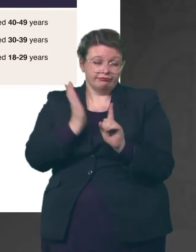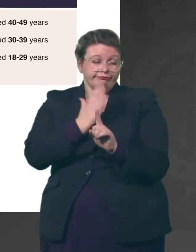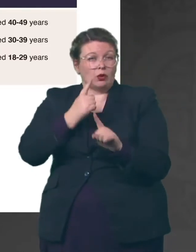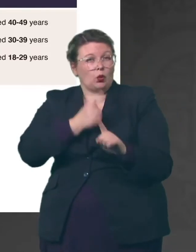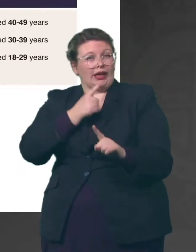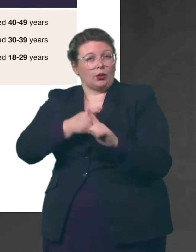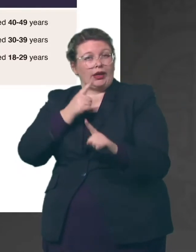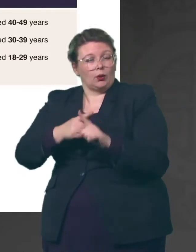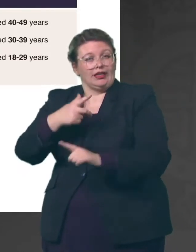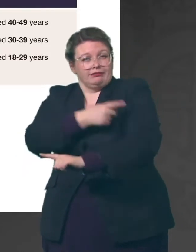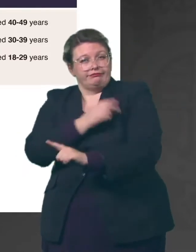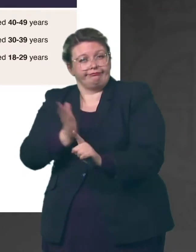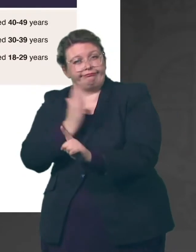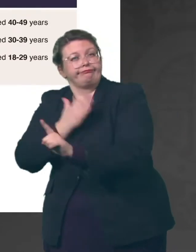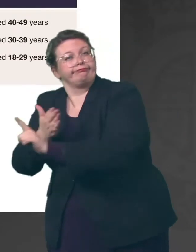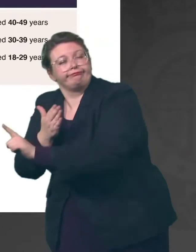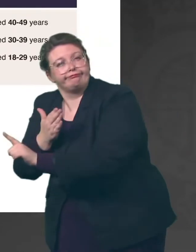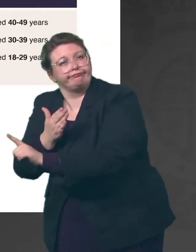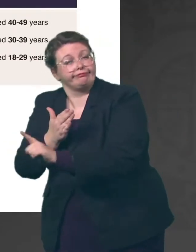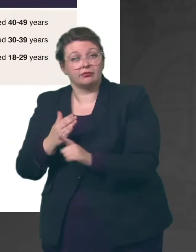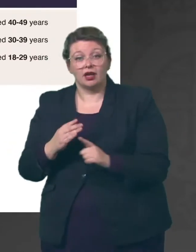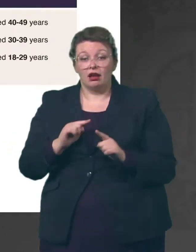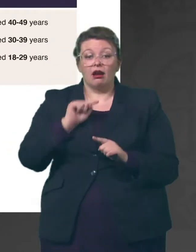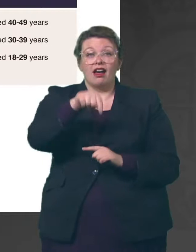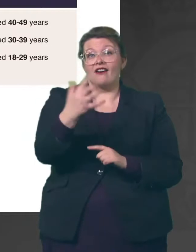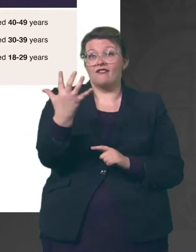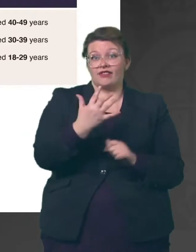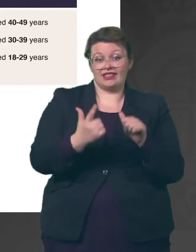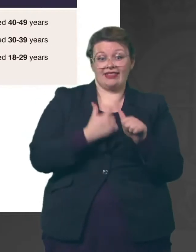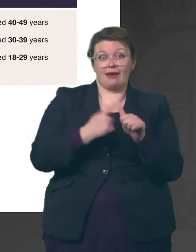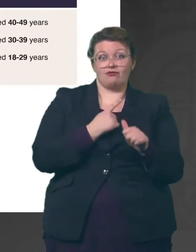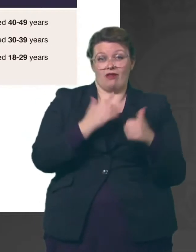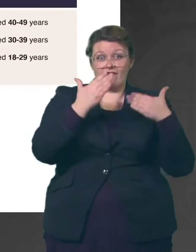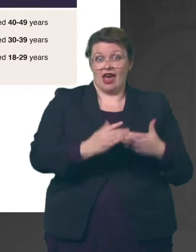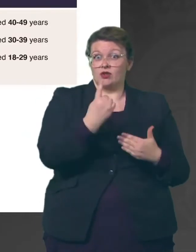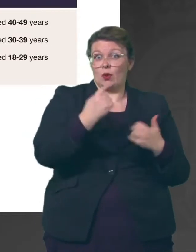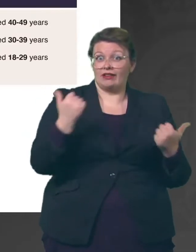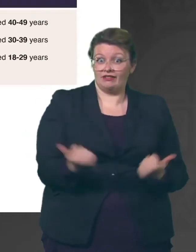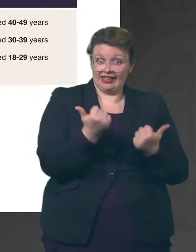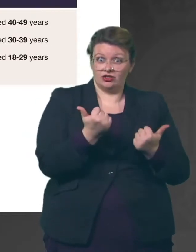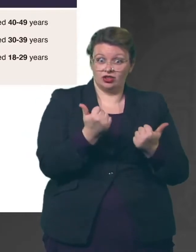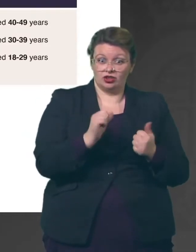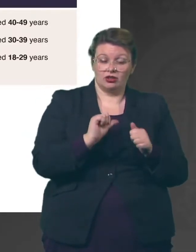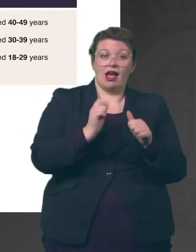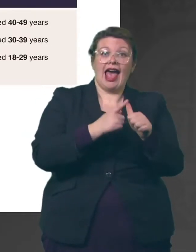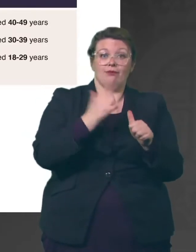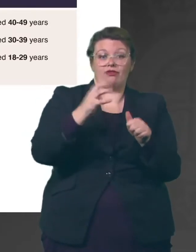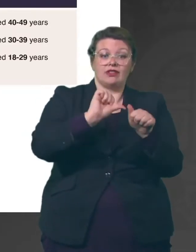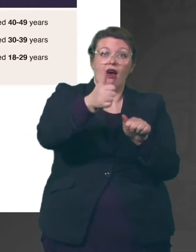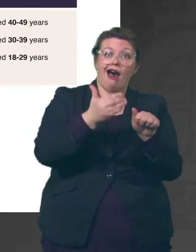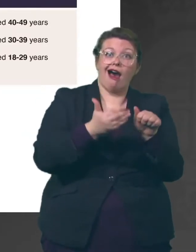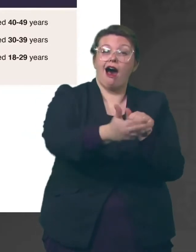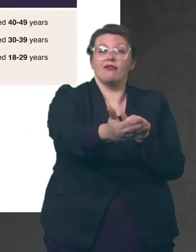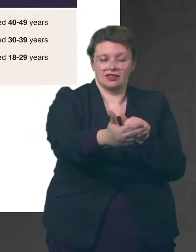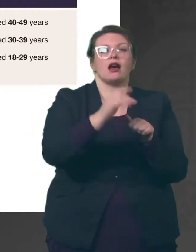met the target by the 15th of April, we'll move on to these priority groups 10, 11, and 12. I'm sure that we